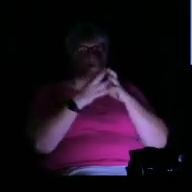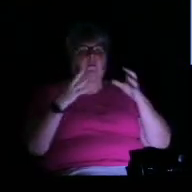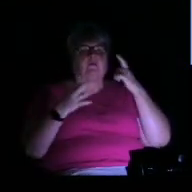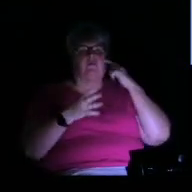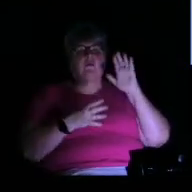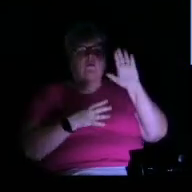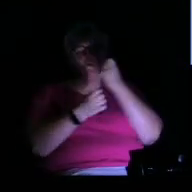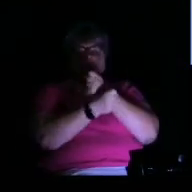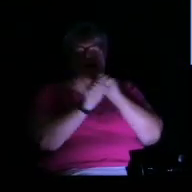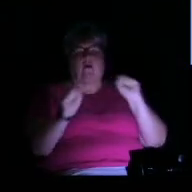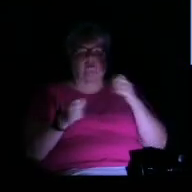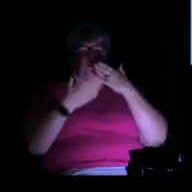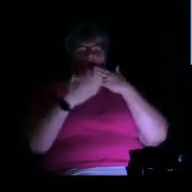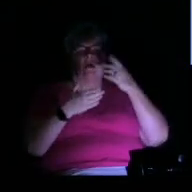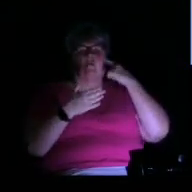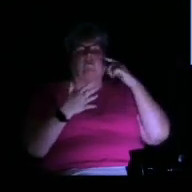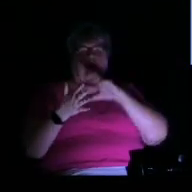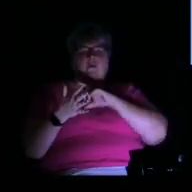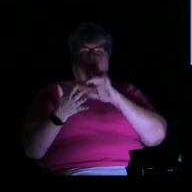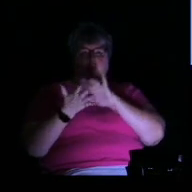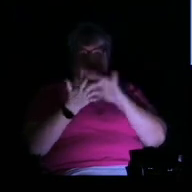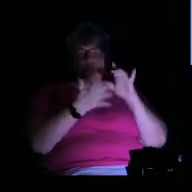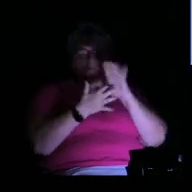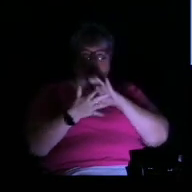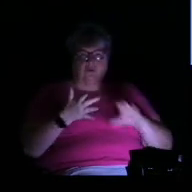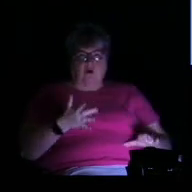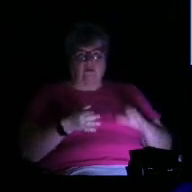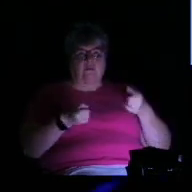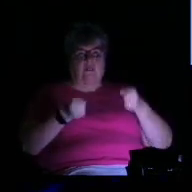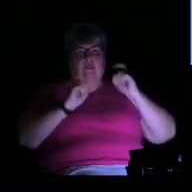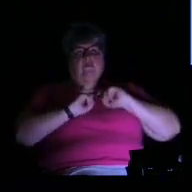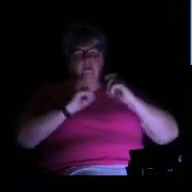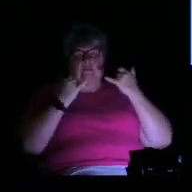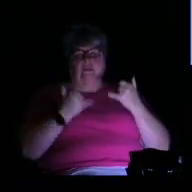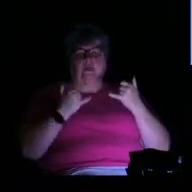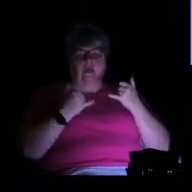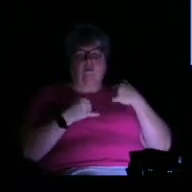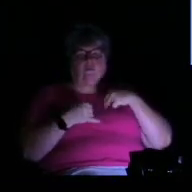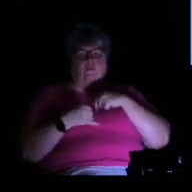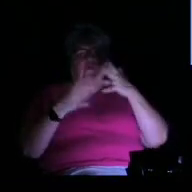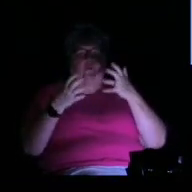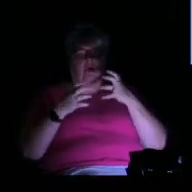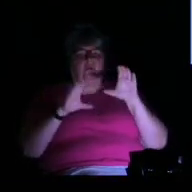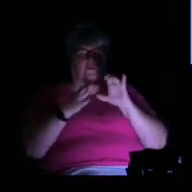you for Jesus Christ. Thank you for today, the gift that today is. And we want to honor it. We want to steward it so well. We pray this in Jesus' name.